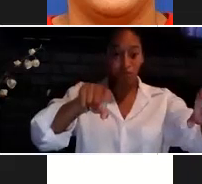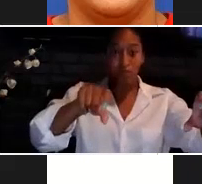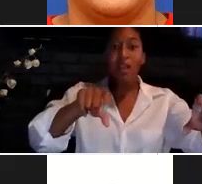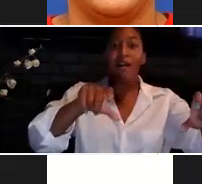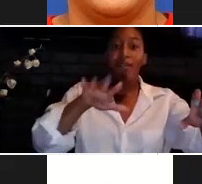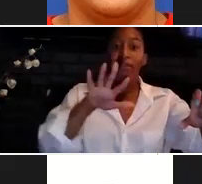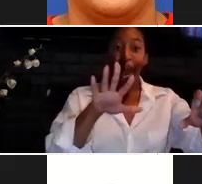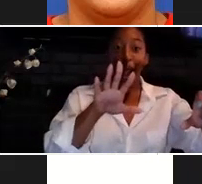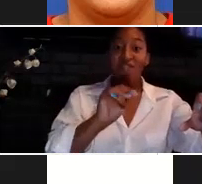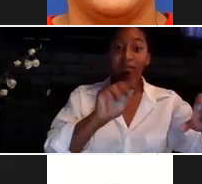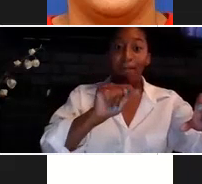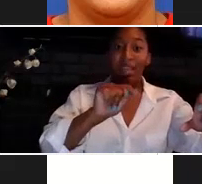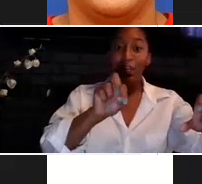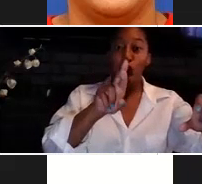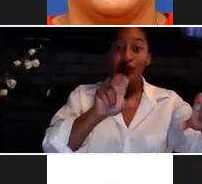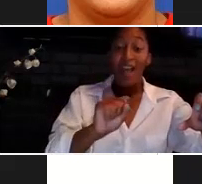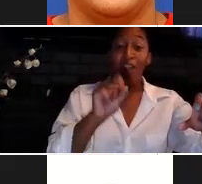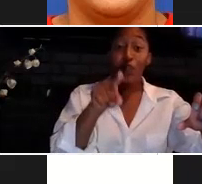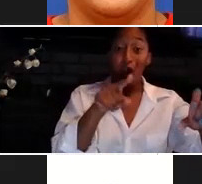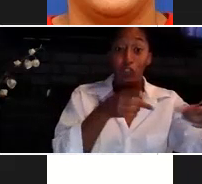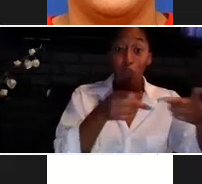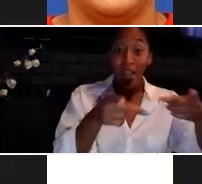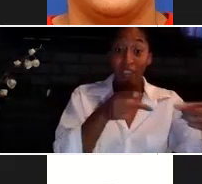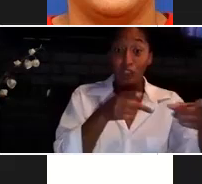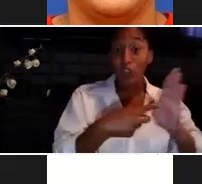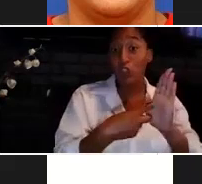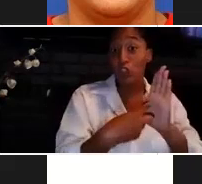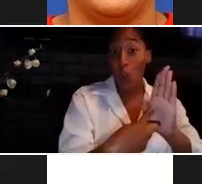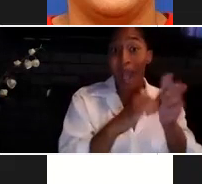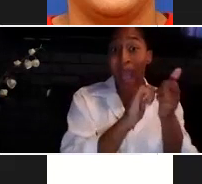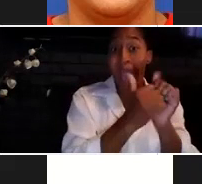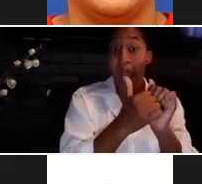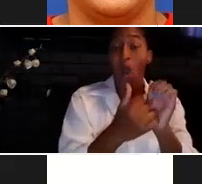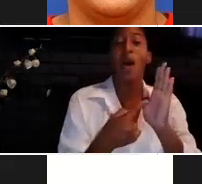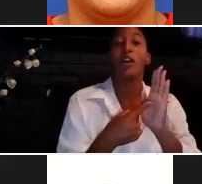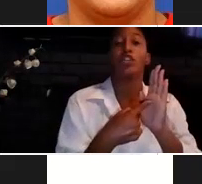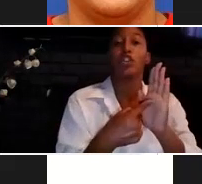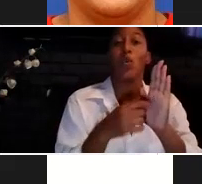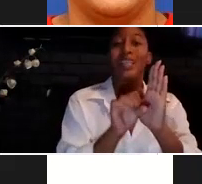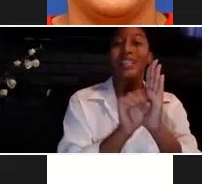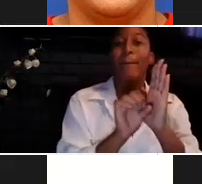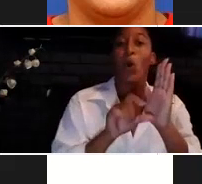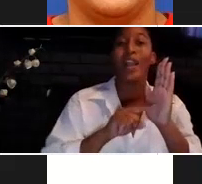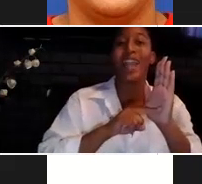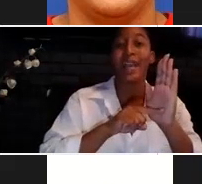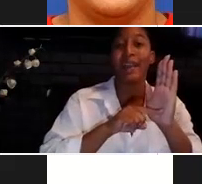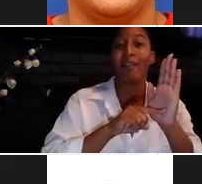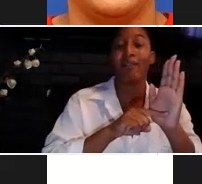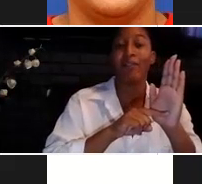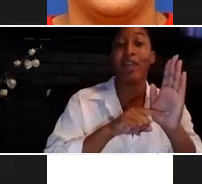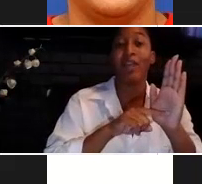the negative sign, which is telling us to the left or west or